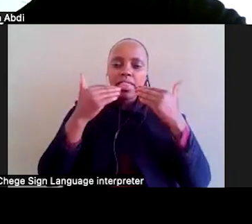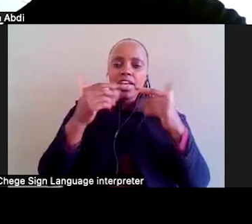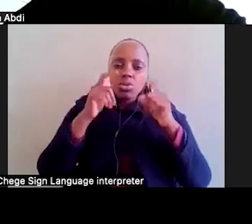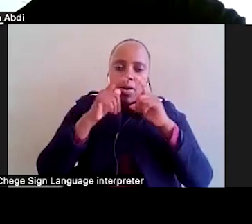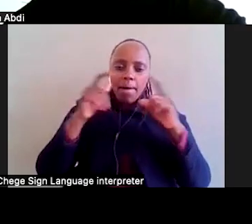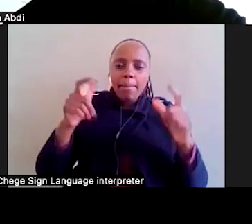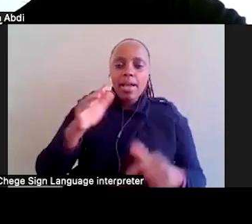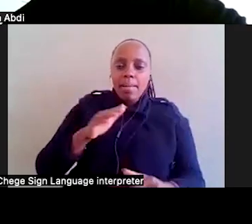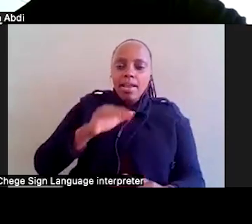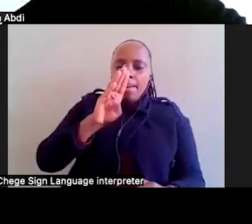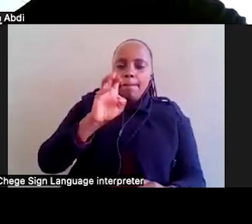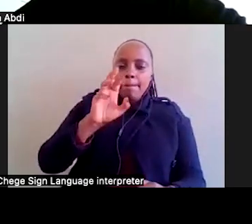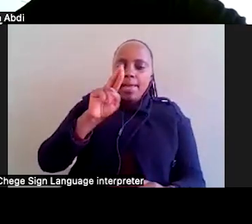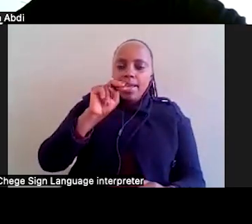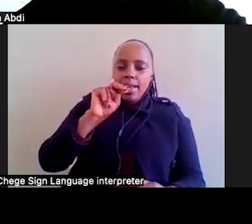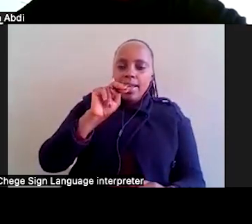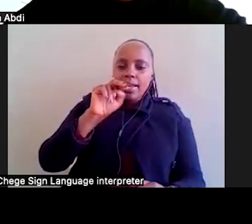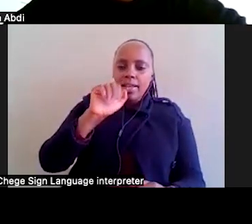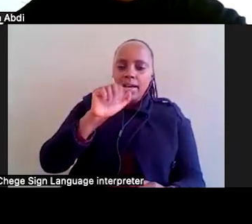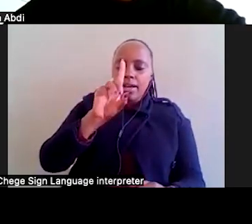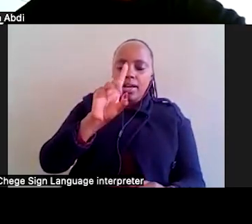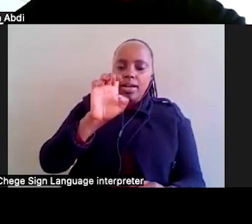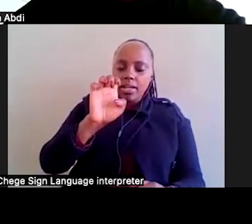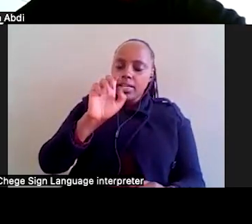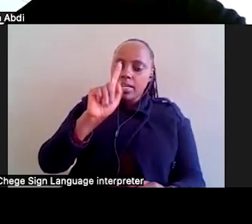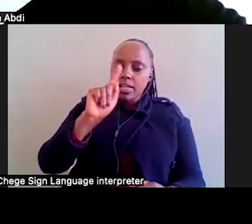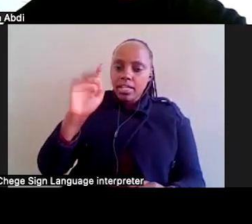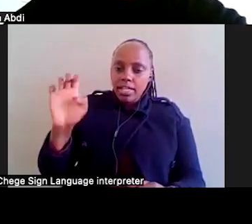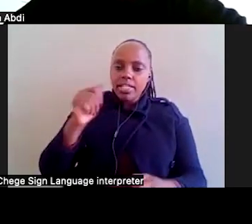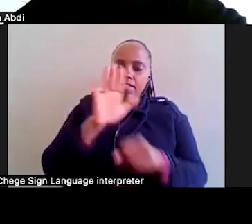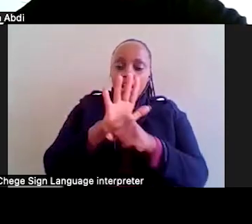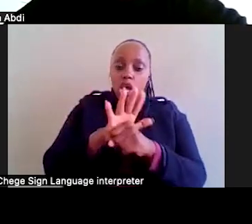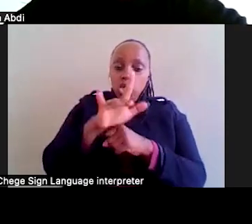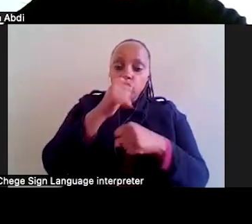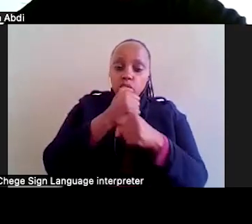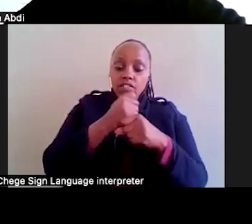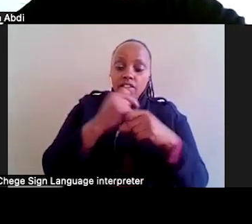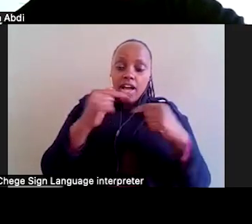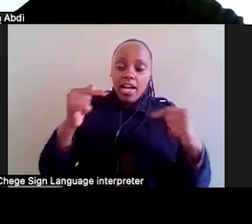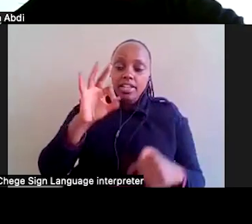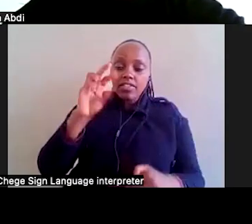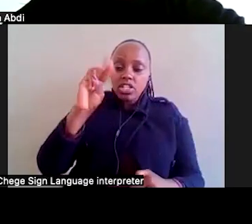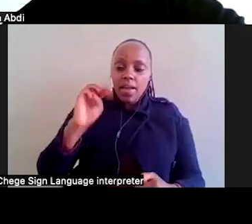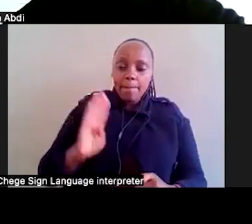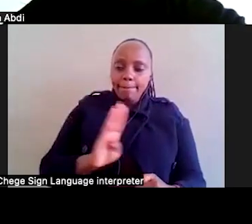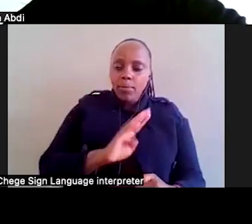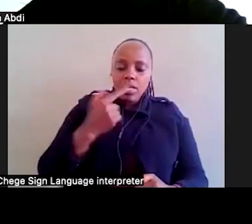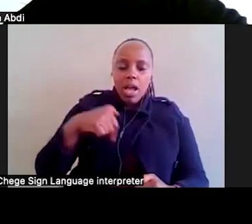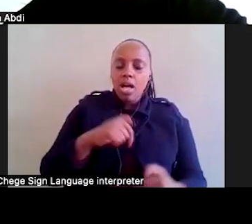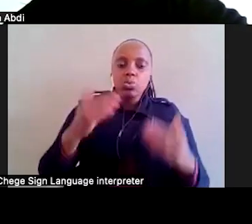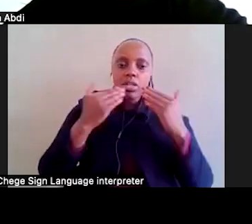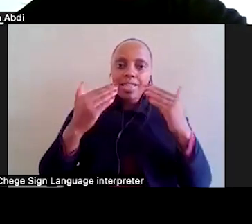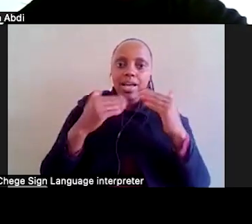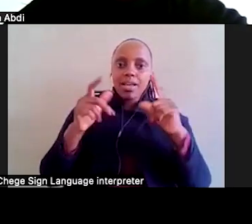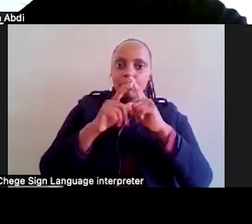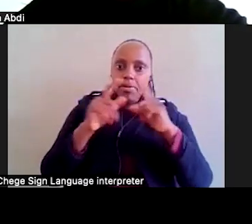Bernadette. Indeed, there's a lot that you're doing at the Anti-FGM Board, and we really totally do appreciate all